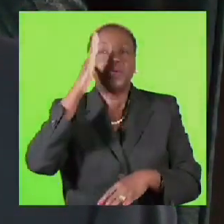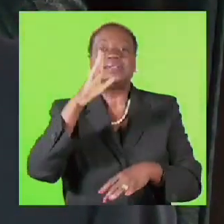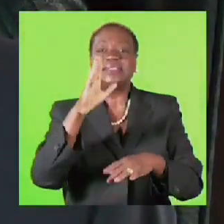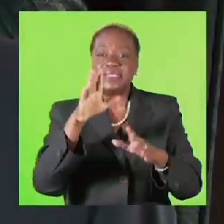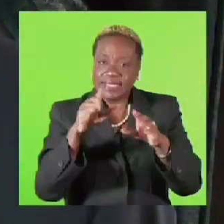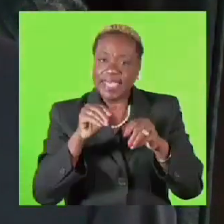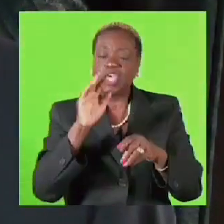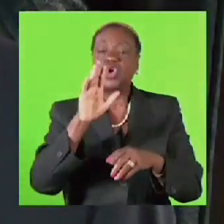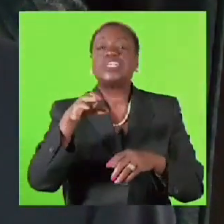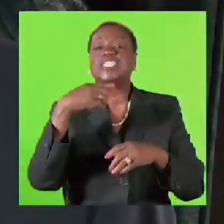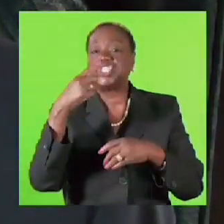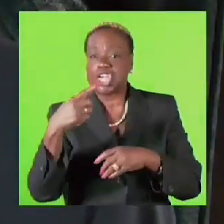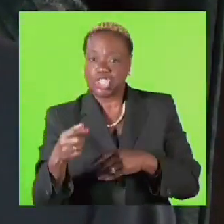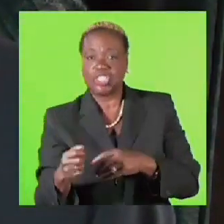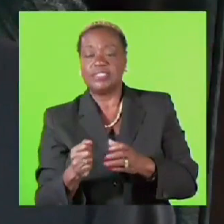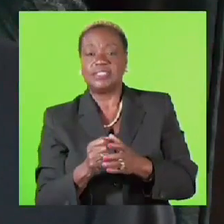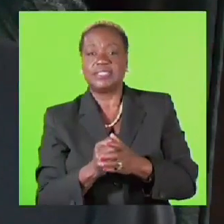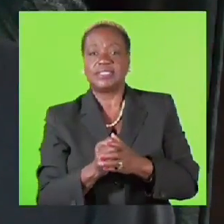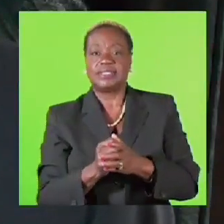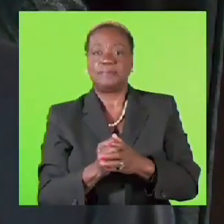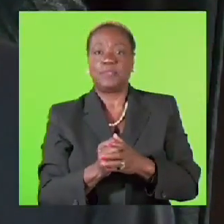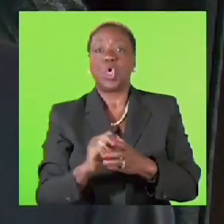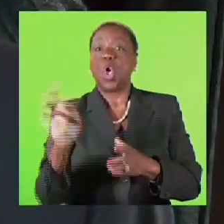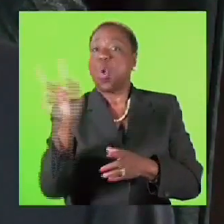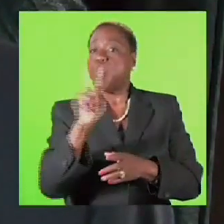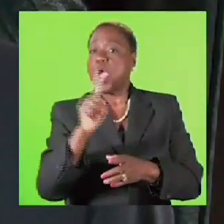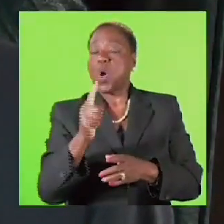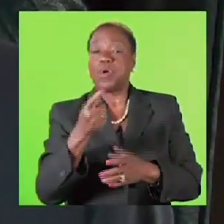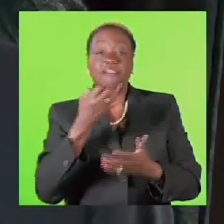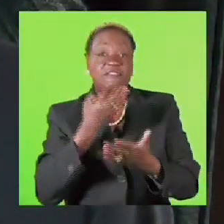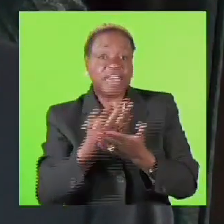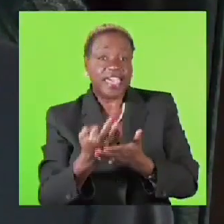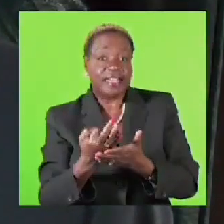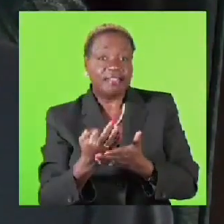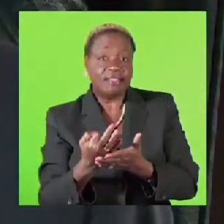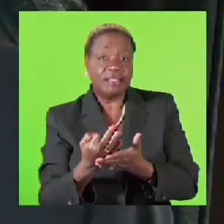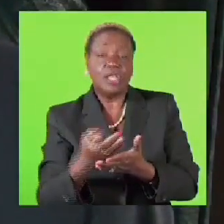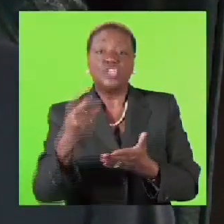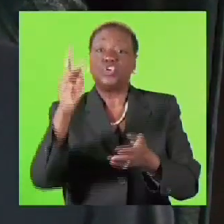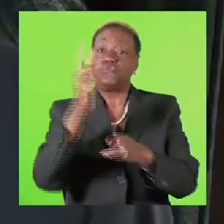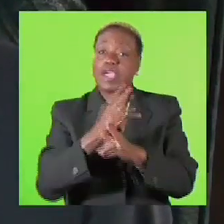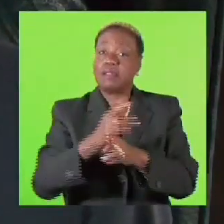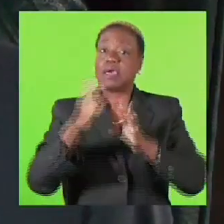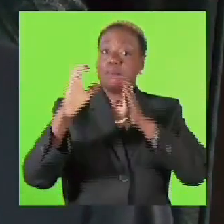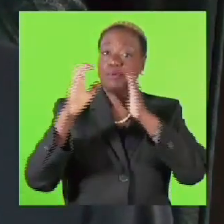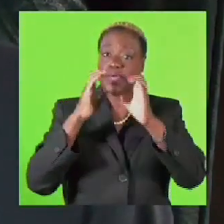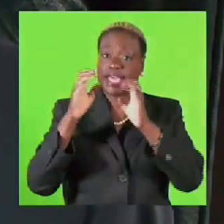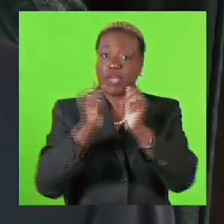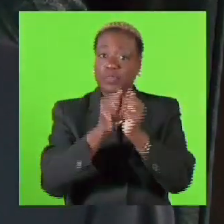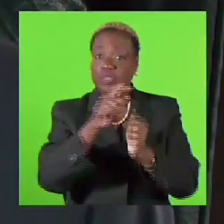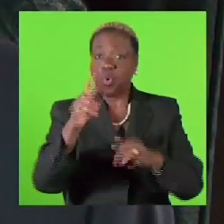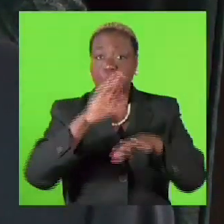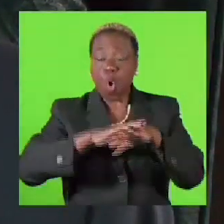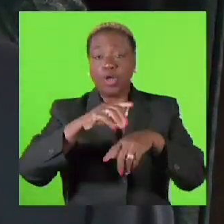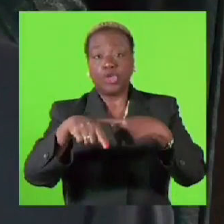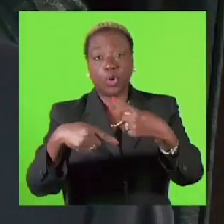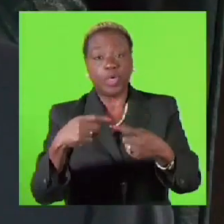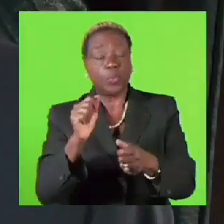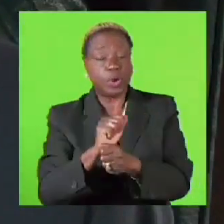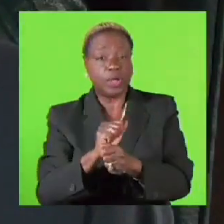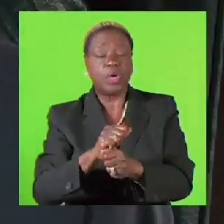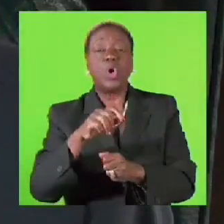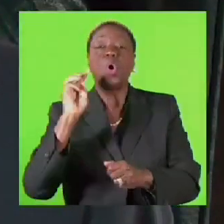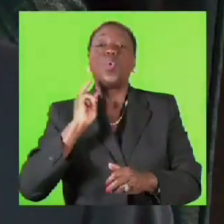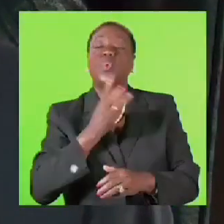Where we have failed to properly or regularly communicate with you on ongoing work, we pledge to improve